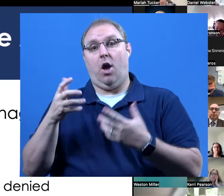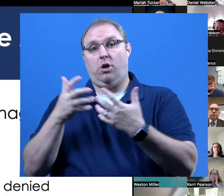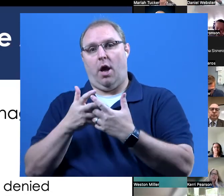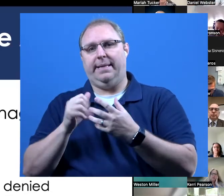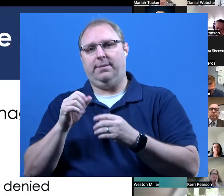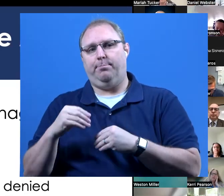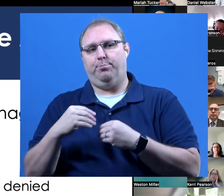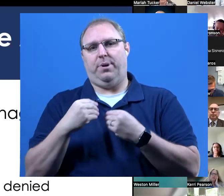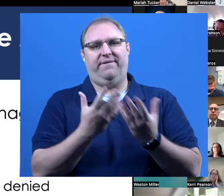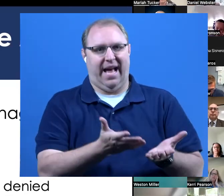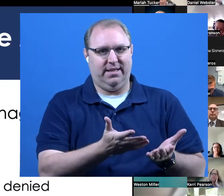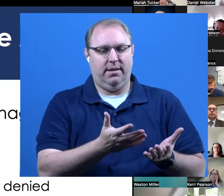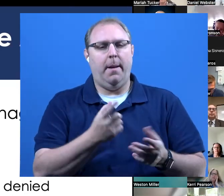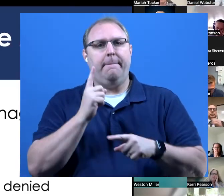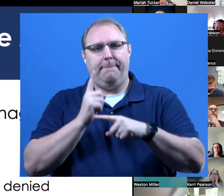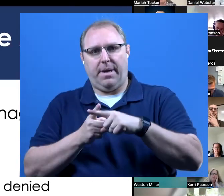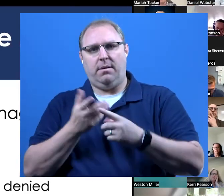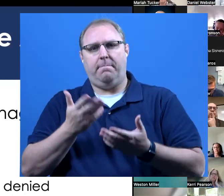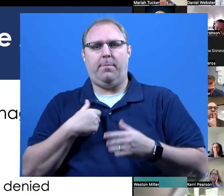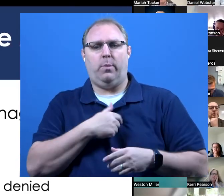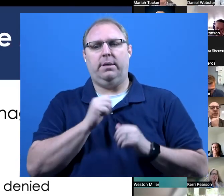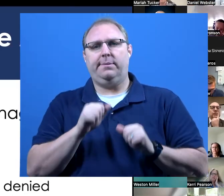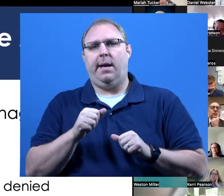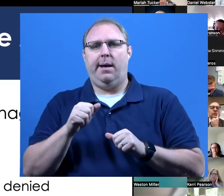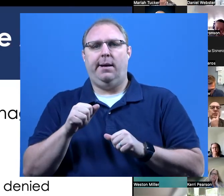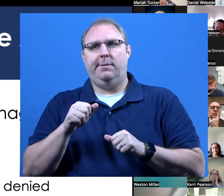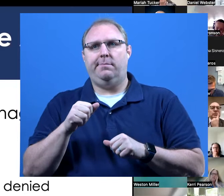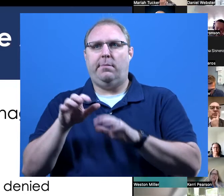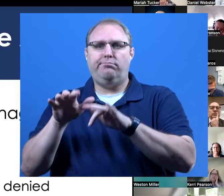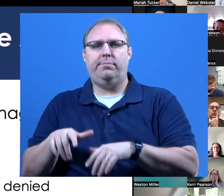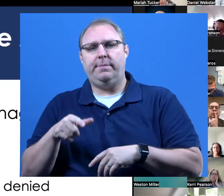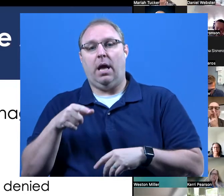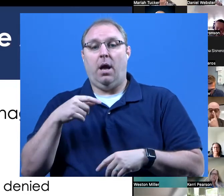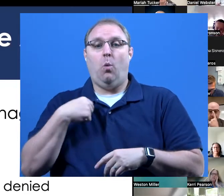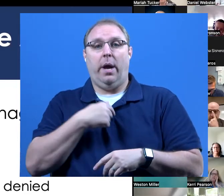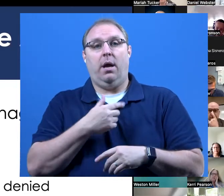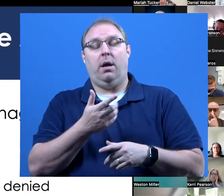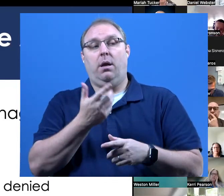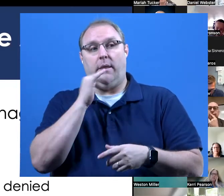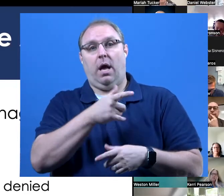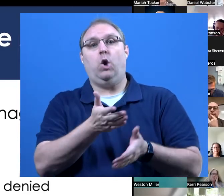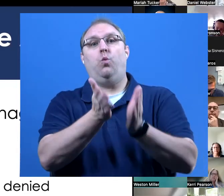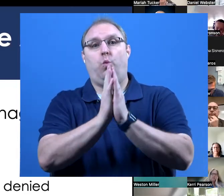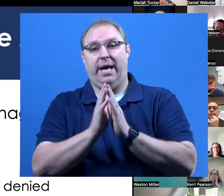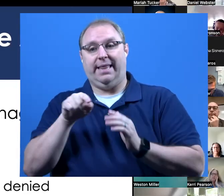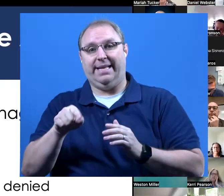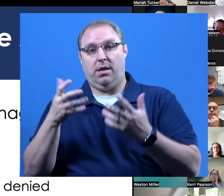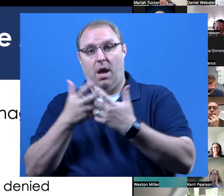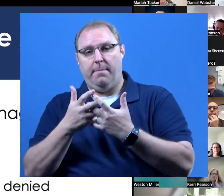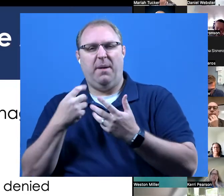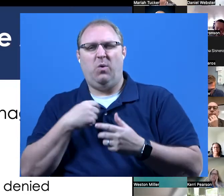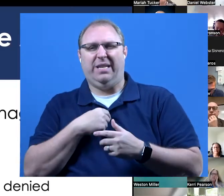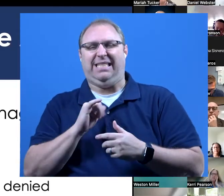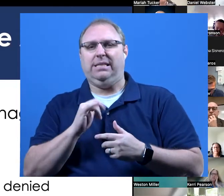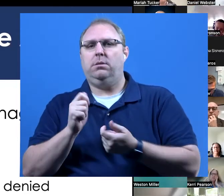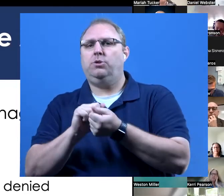but we changed it, or we're not providing that accommodation. So we always make sure that we communicate back to the employee. Now, there's been a